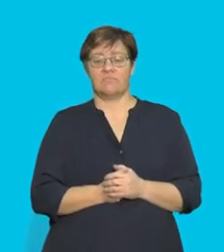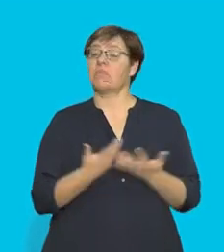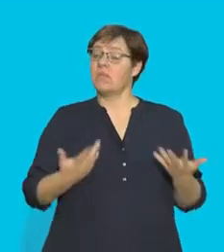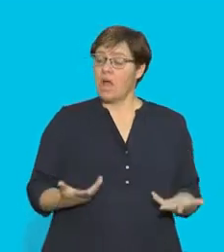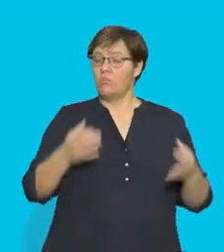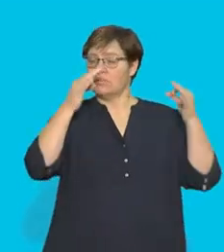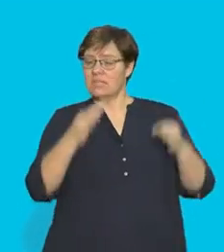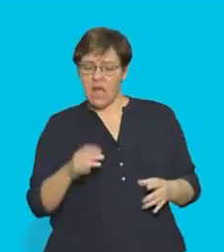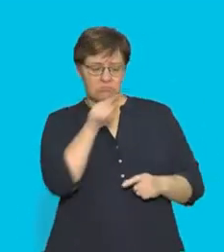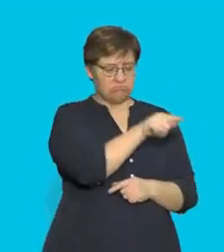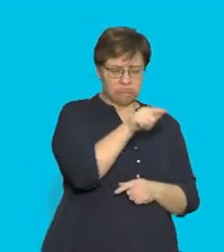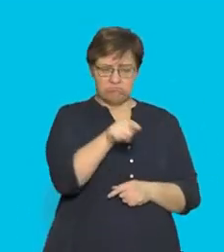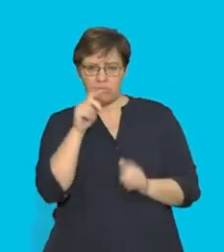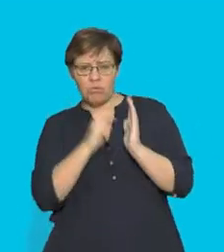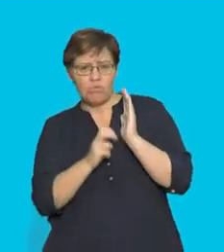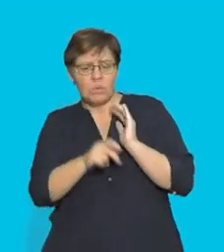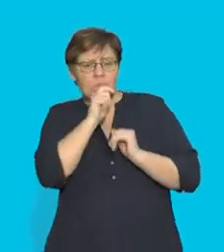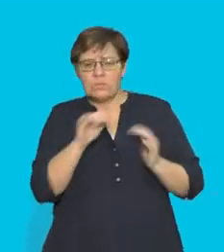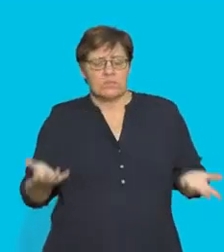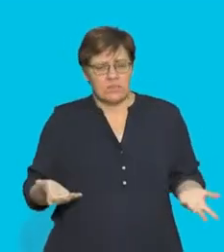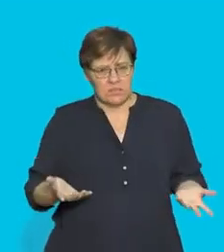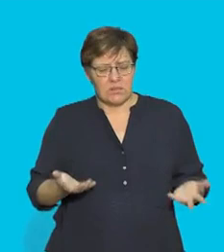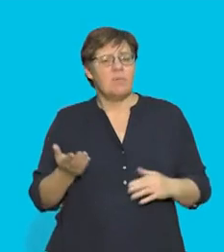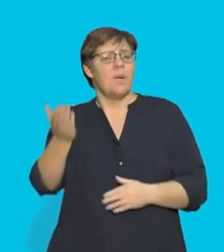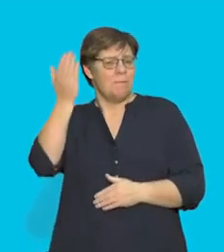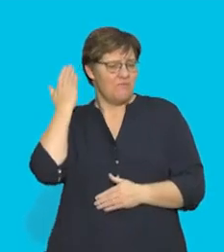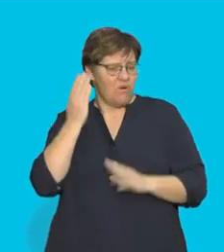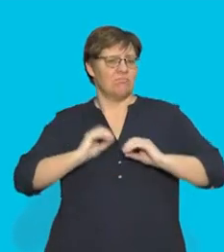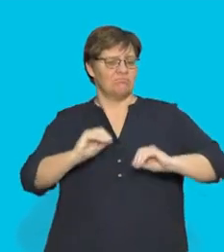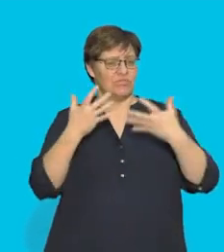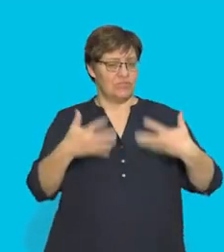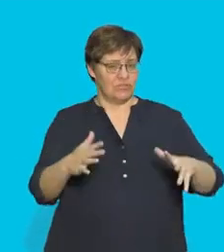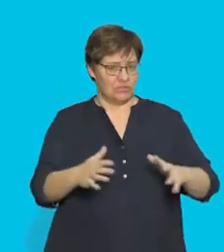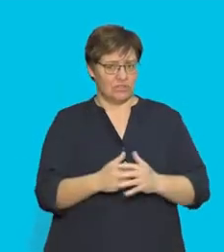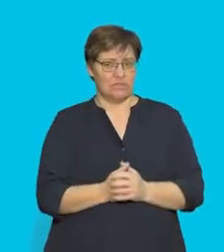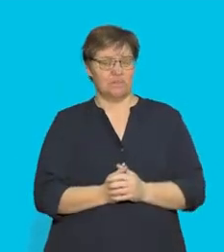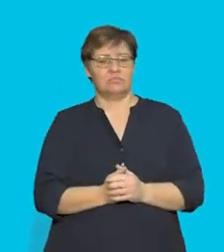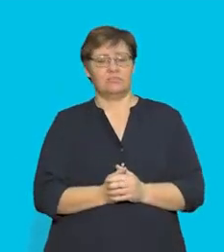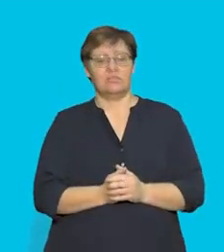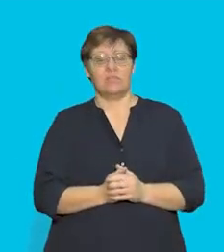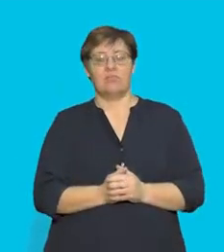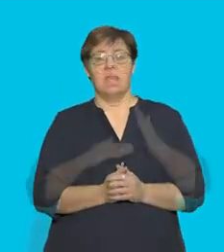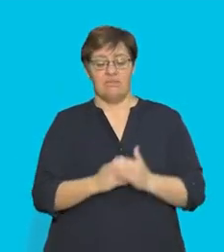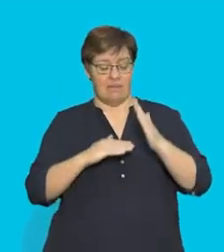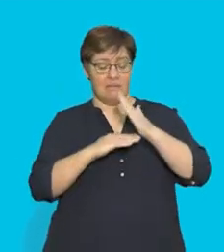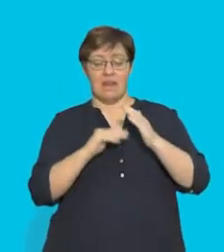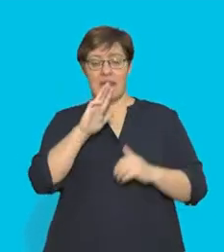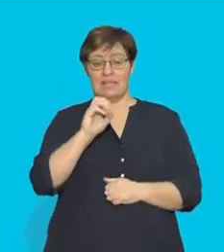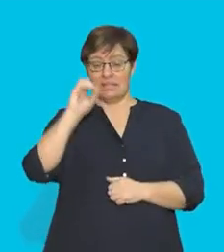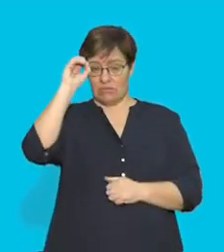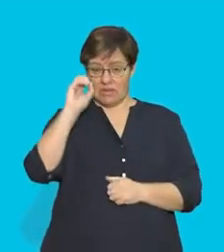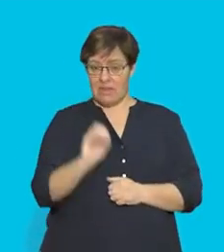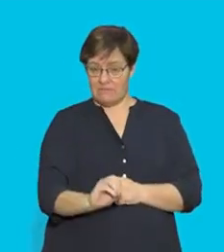Okay, and then when we're deciding which rule to use, hopefully you can remember this. We've been through this in the previous sessions. Okay, if it's a right